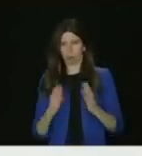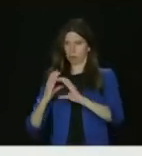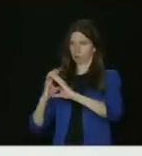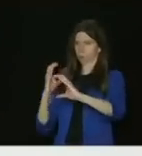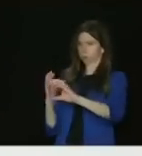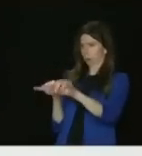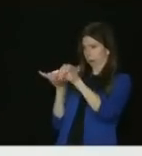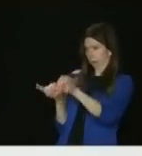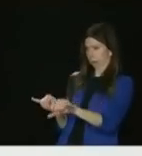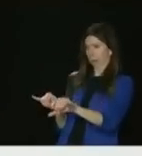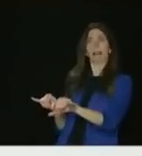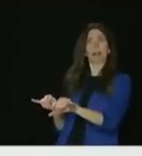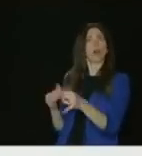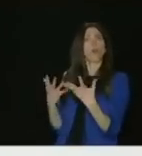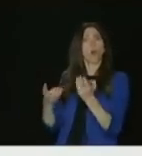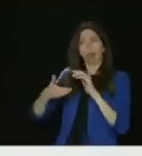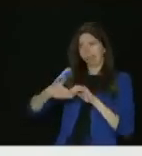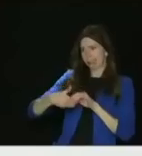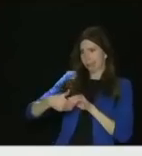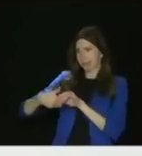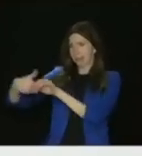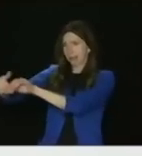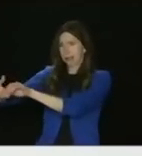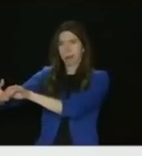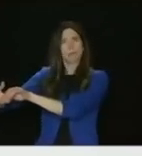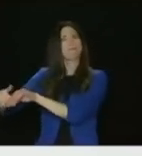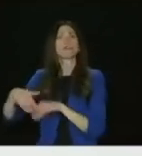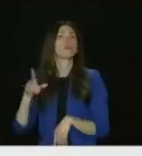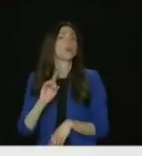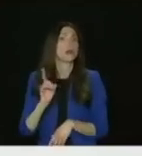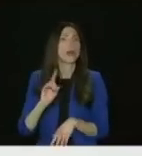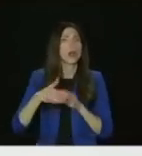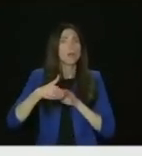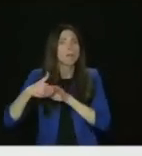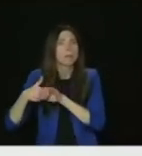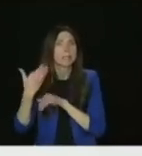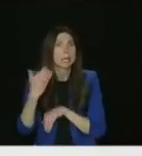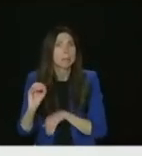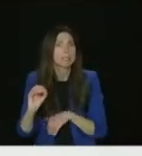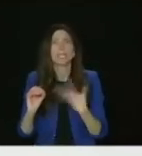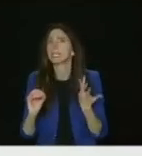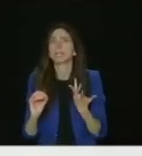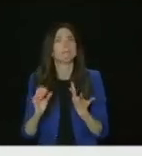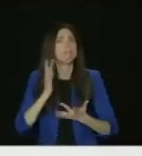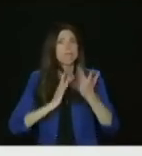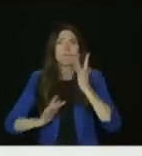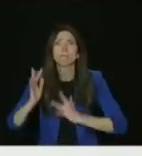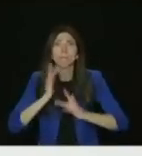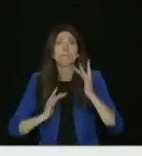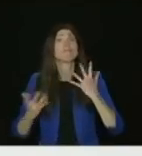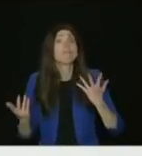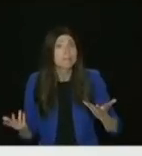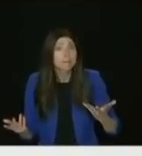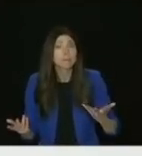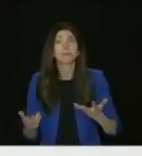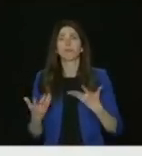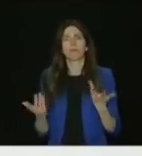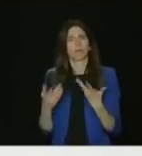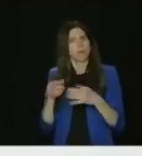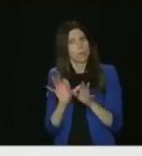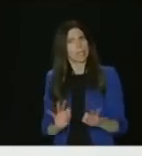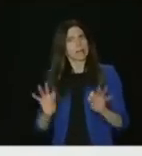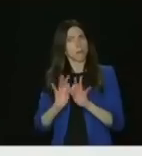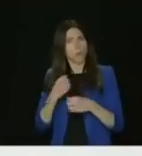kind of jersey barriers, which will assist with crowd control, that will ensure that trade and traffic can